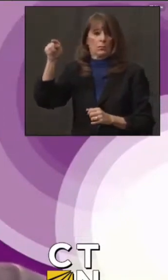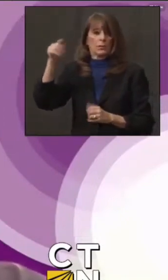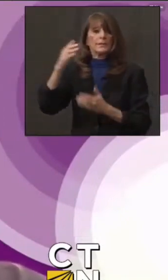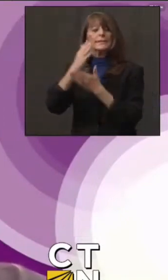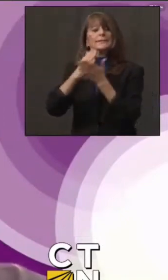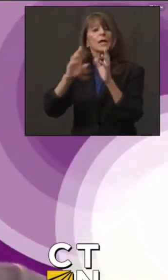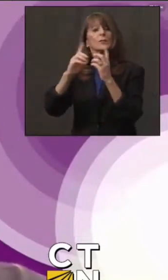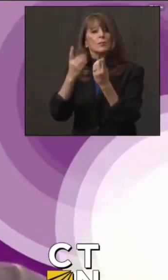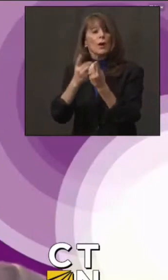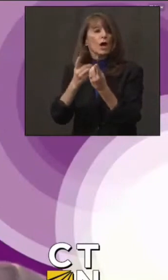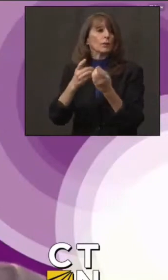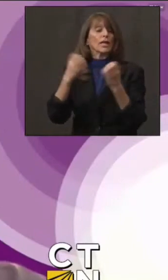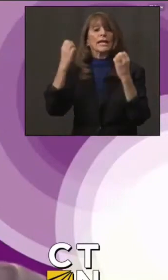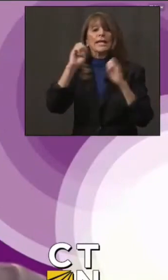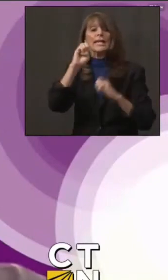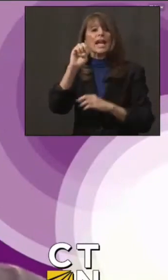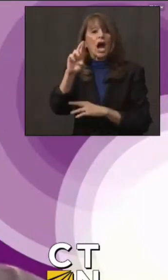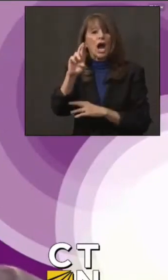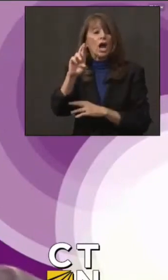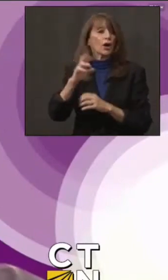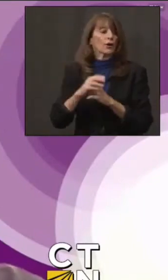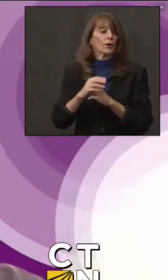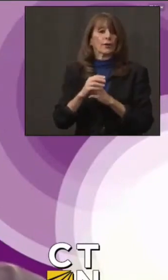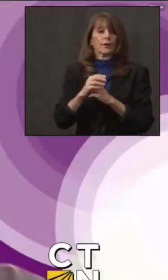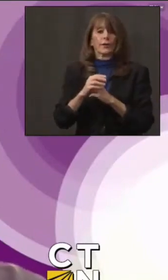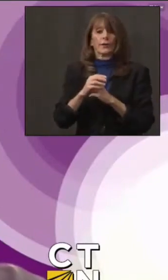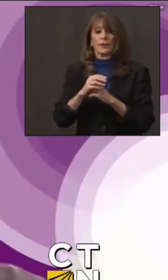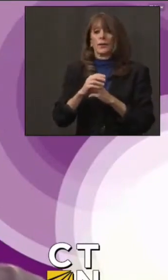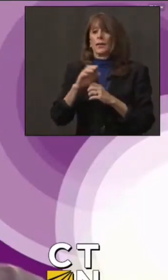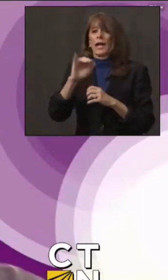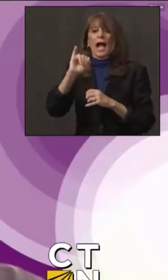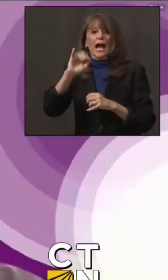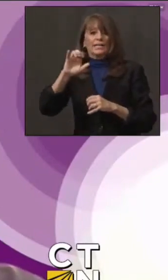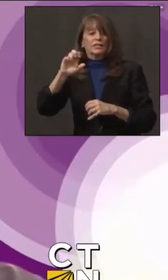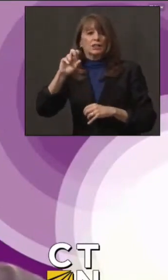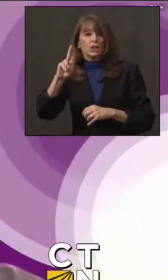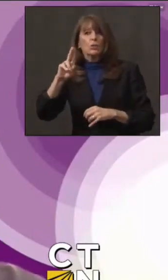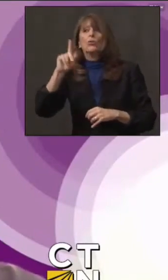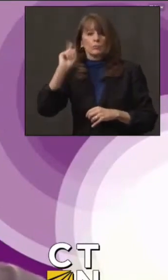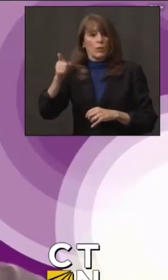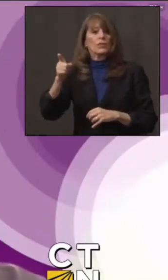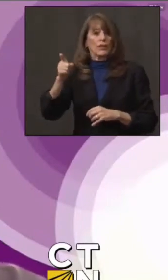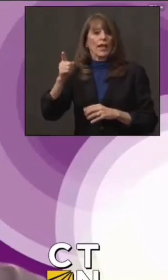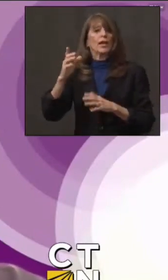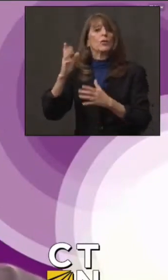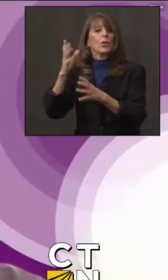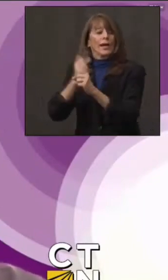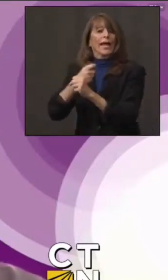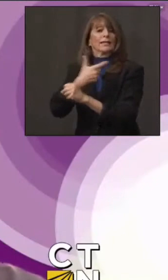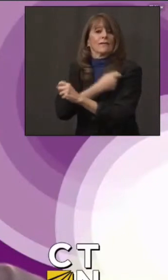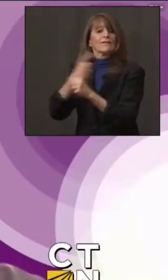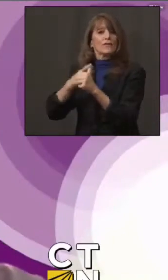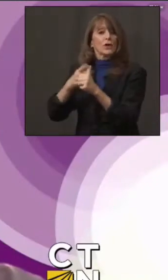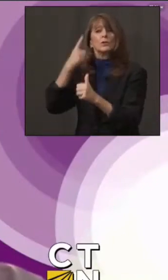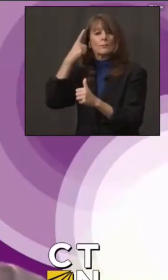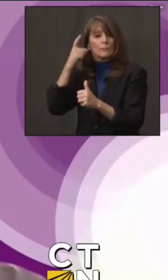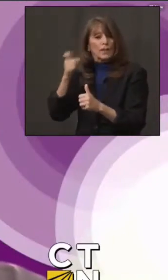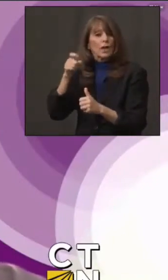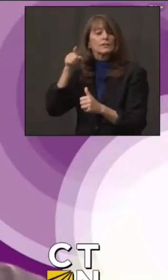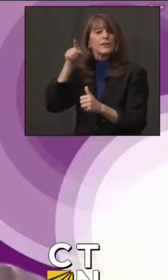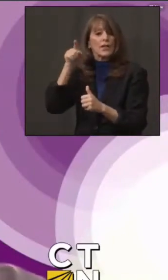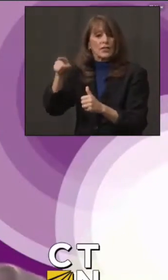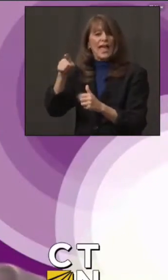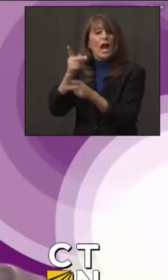departments like the emergency department, intensive care units. Those are the ones that will probably go first because they're caring for